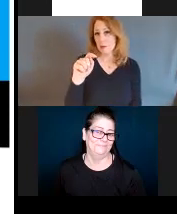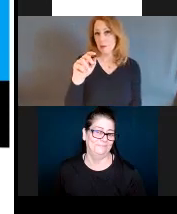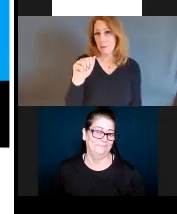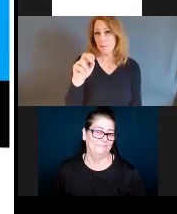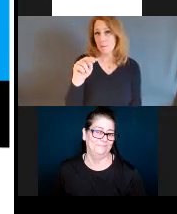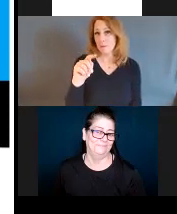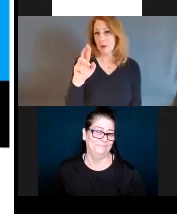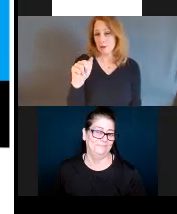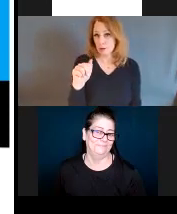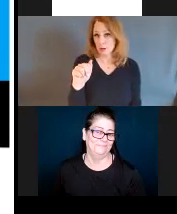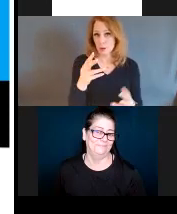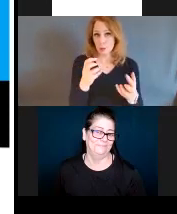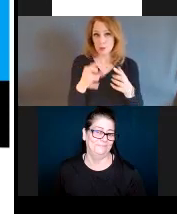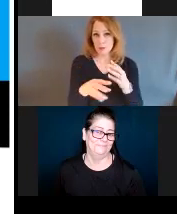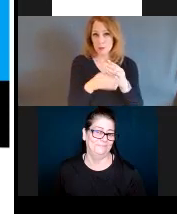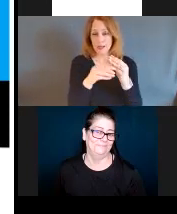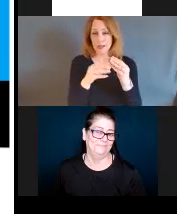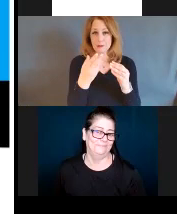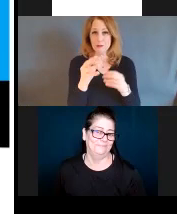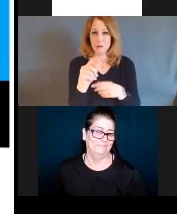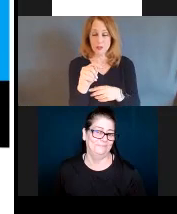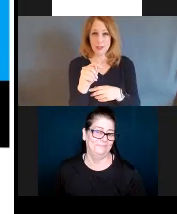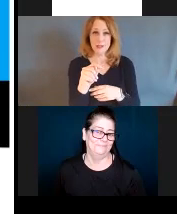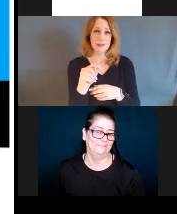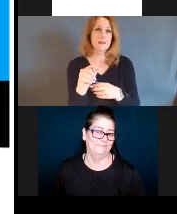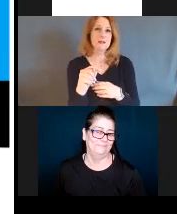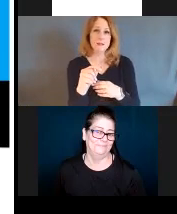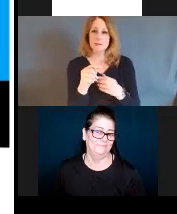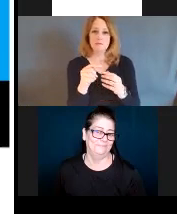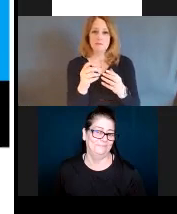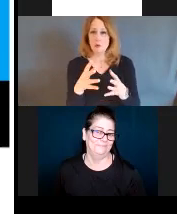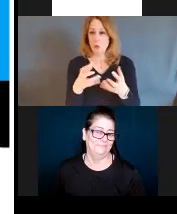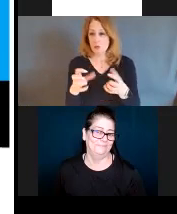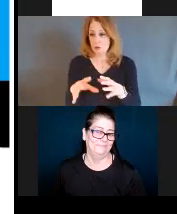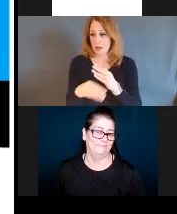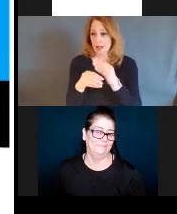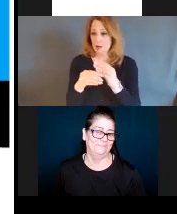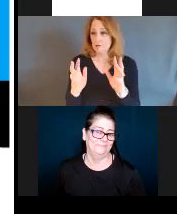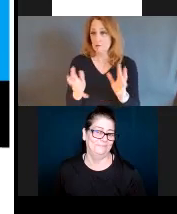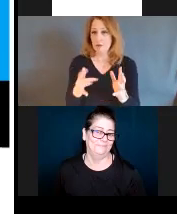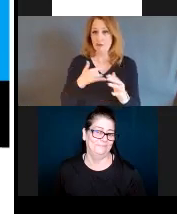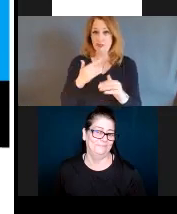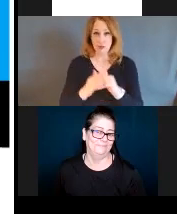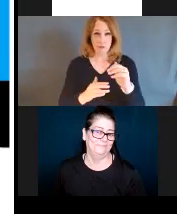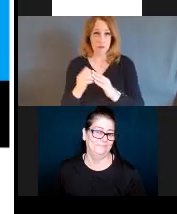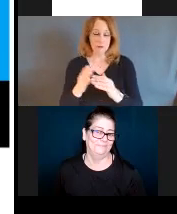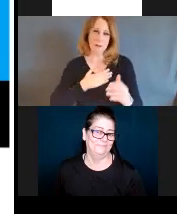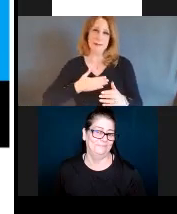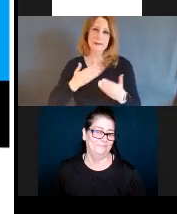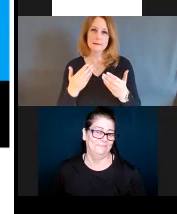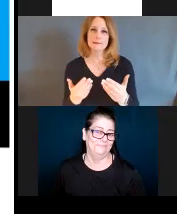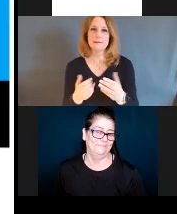something that's worked for you or survivor and you feel comfortable sharing that, please do. Just to give us a pool of ideas.